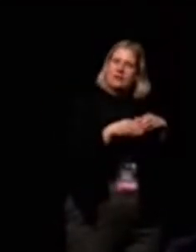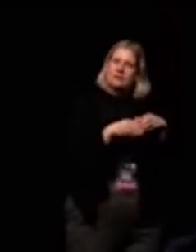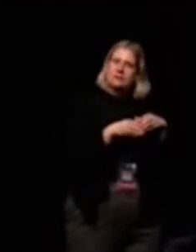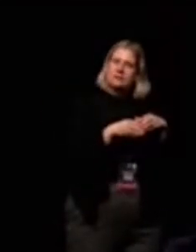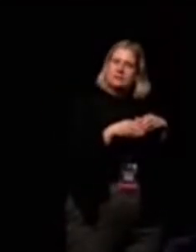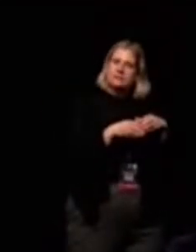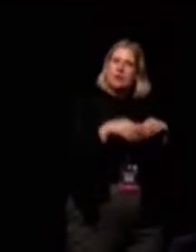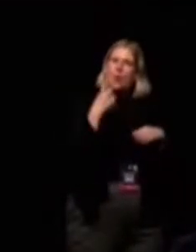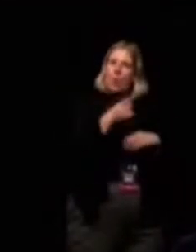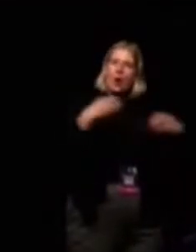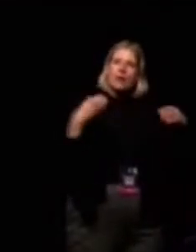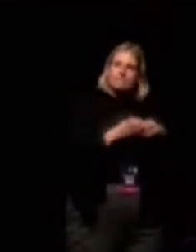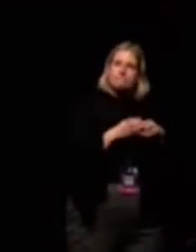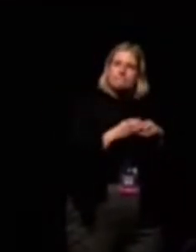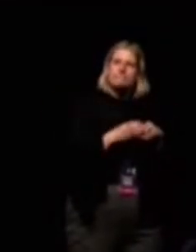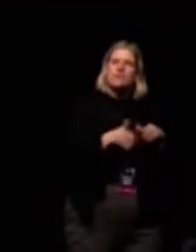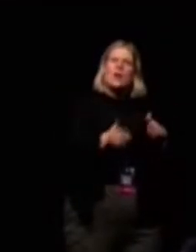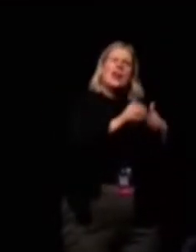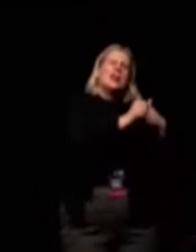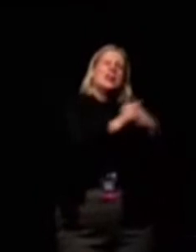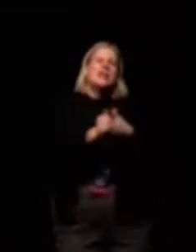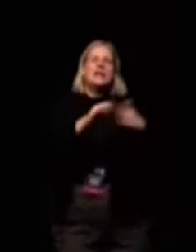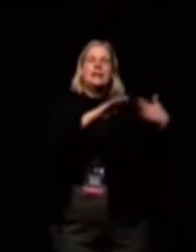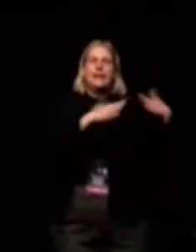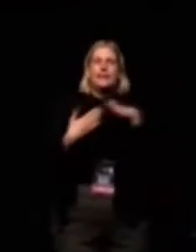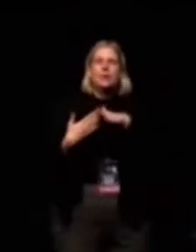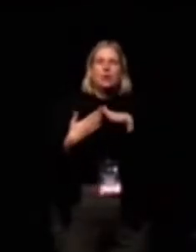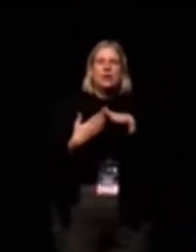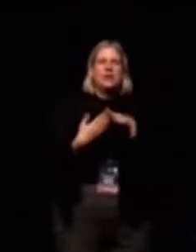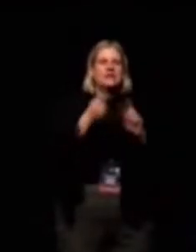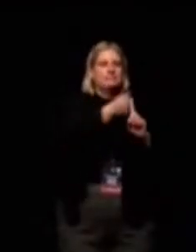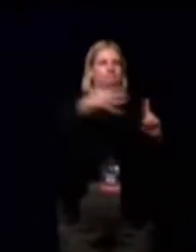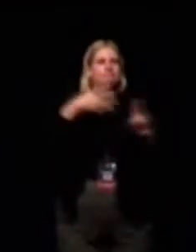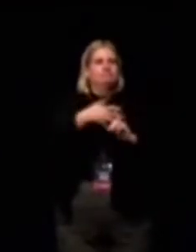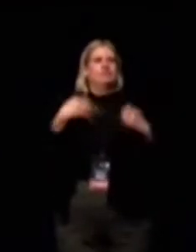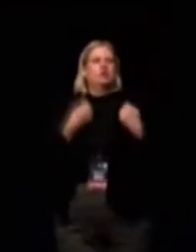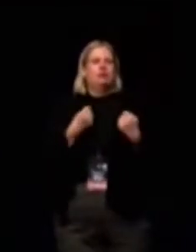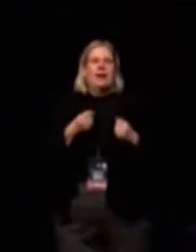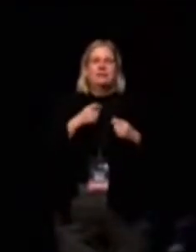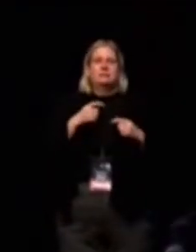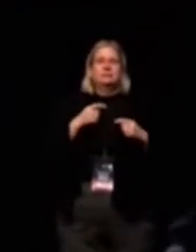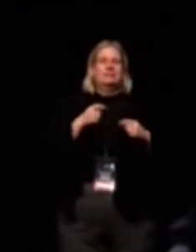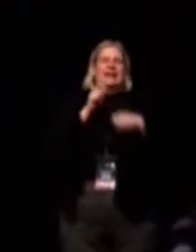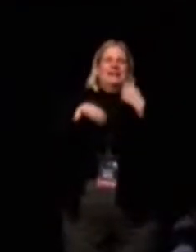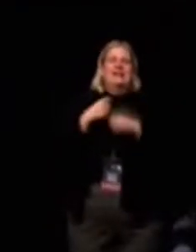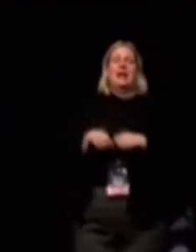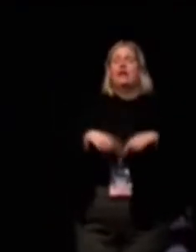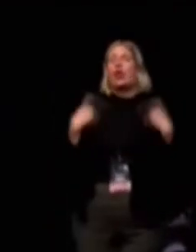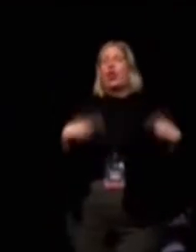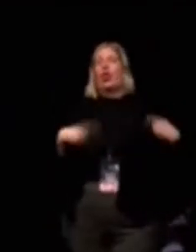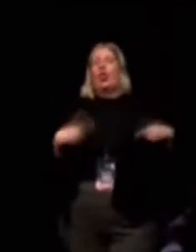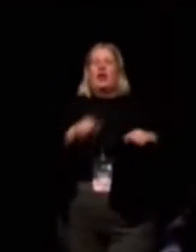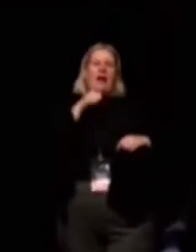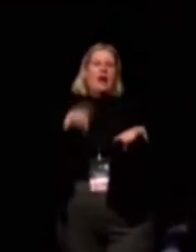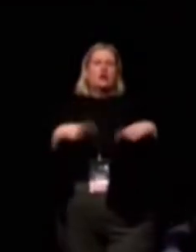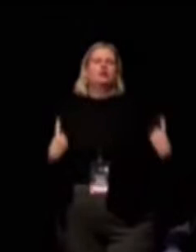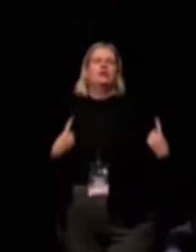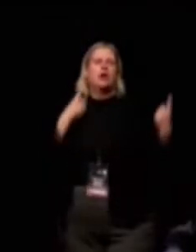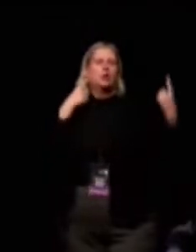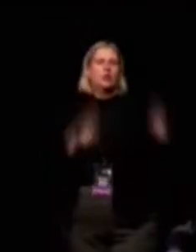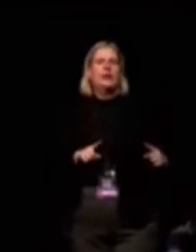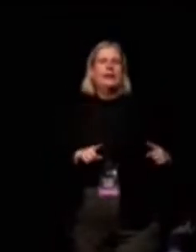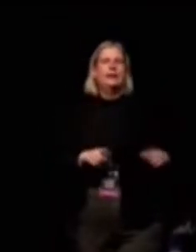One party that'll lead through unity and build on our strengths instead of disagreements. One party that'll move toward a strong and